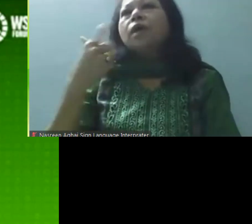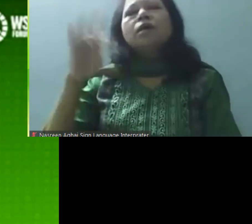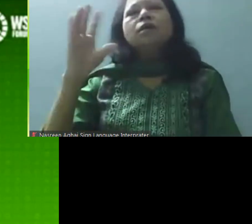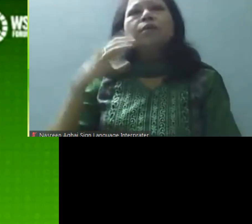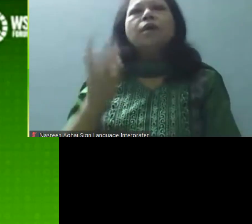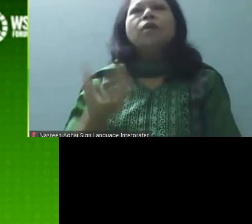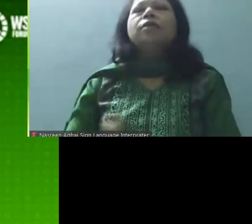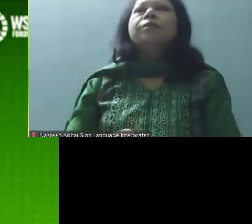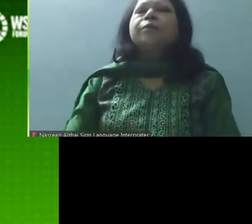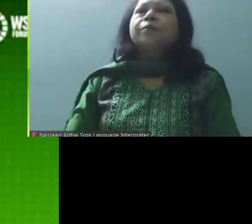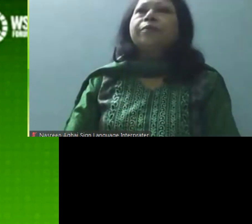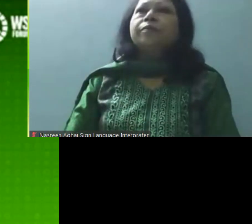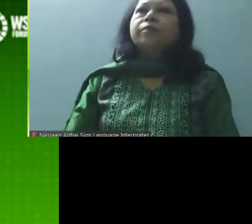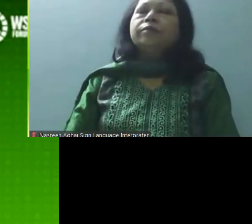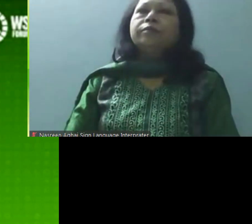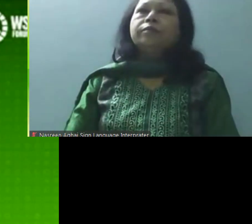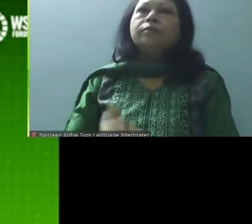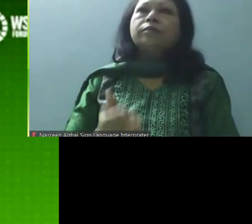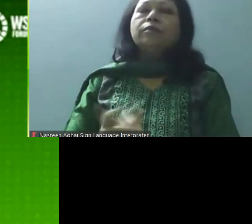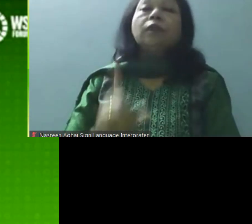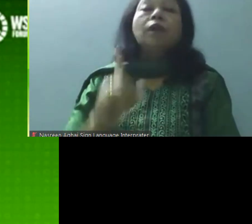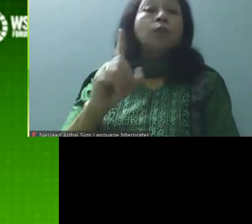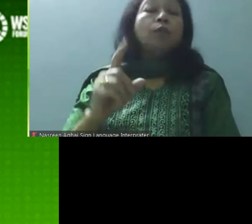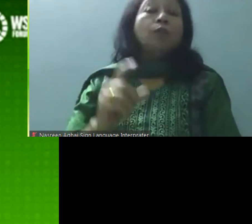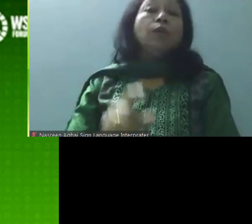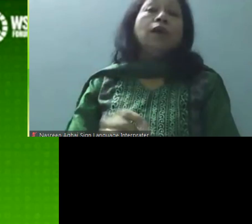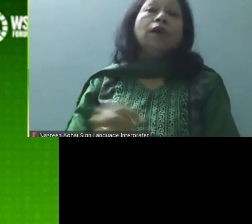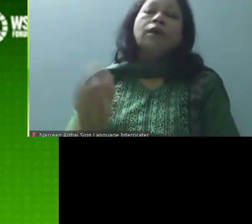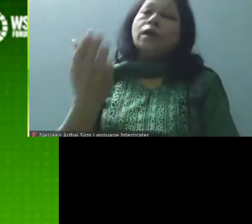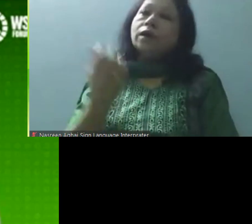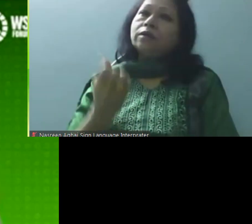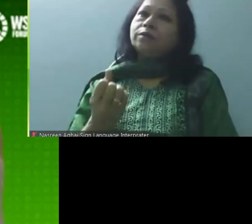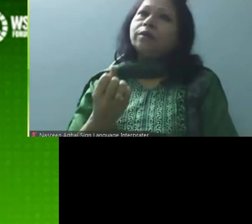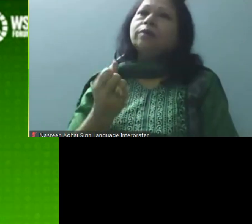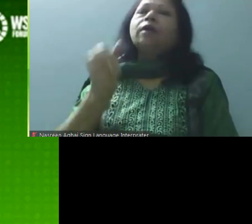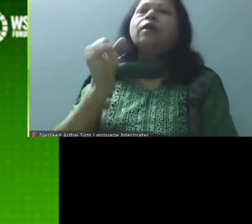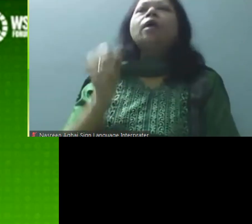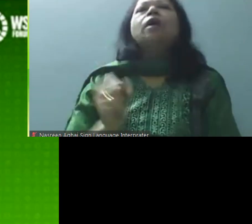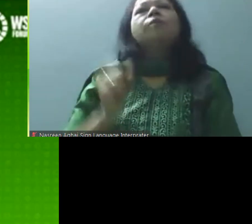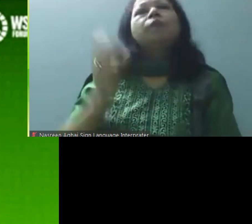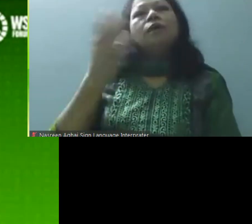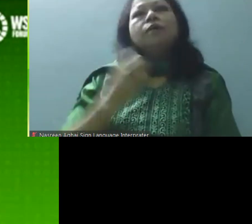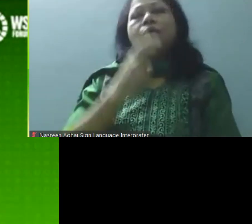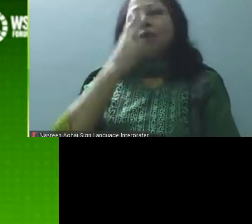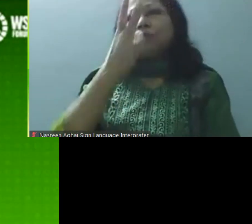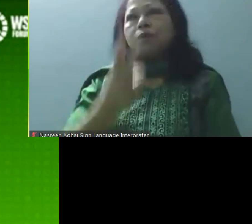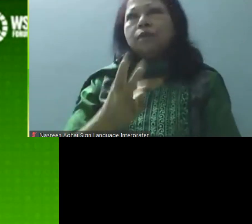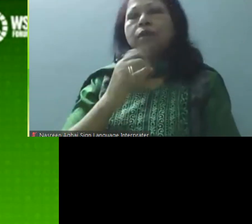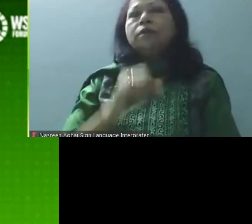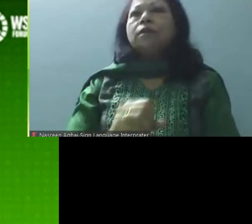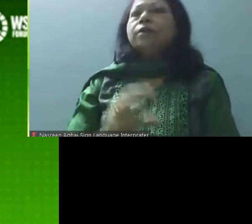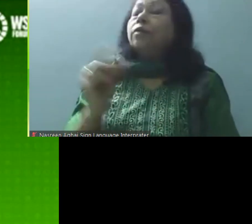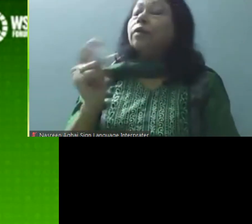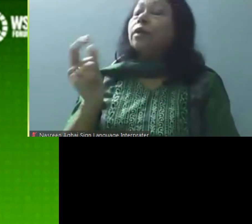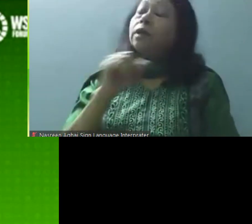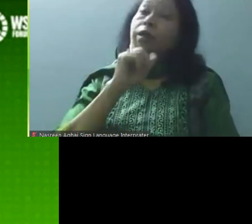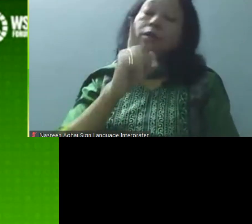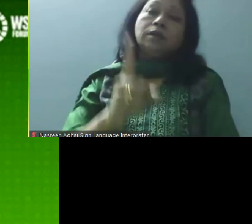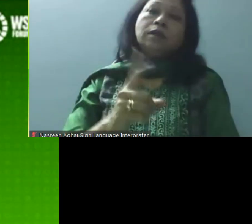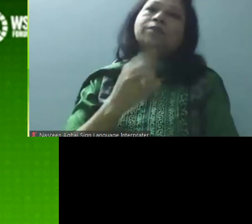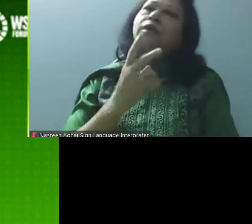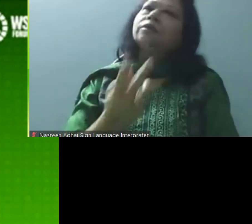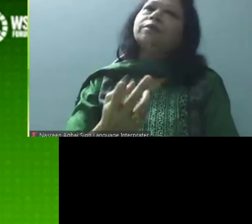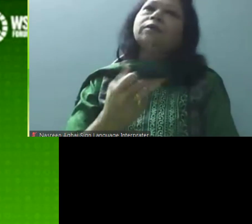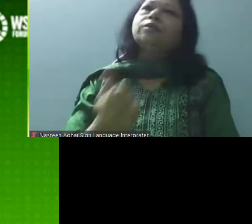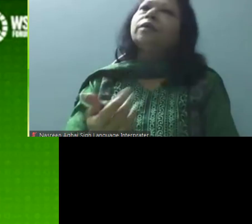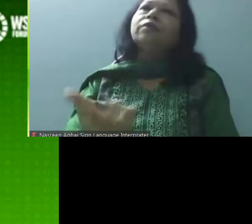now? One answer is to control your computer using your eyes. And this is exactly what OptiKey allows you to